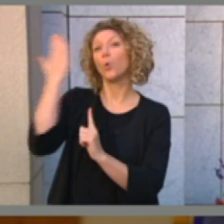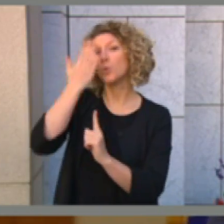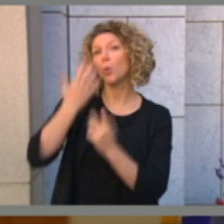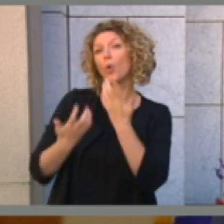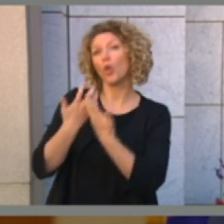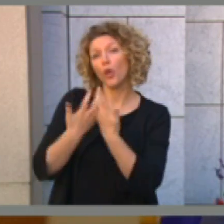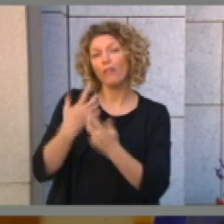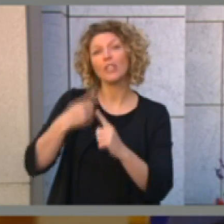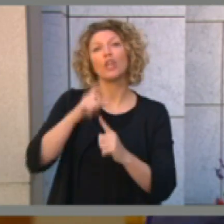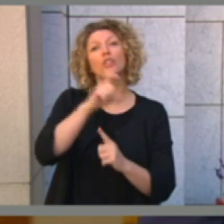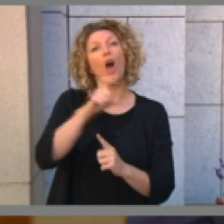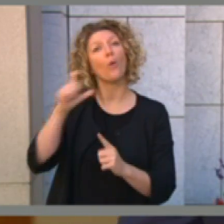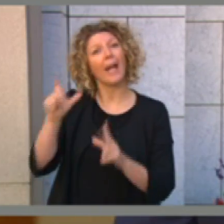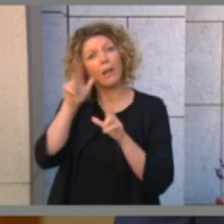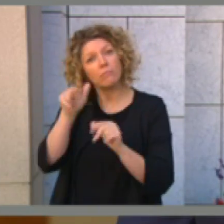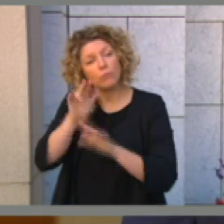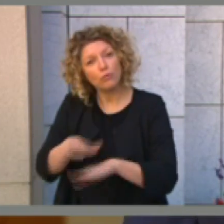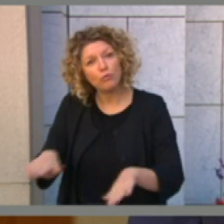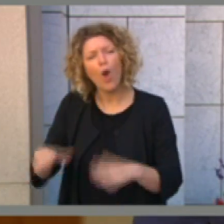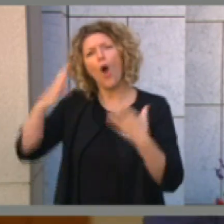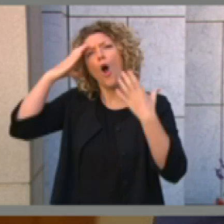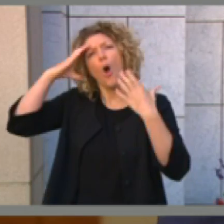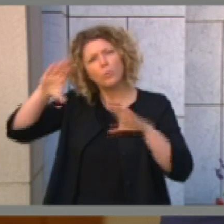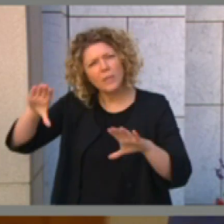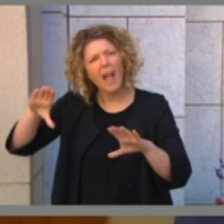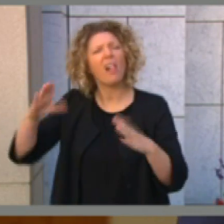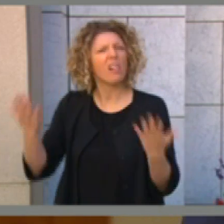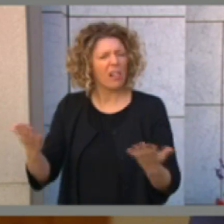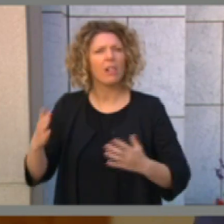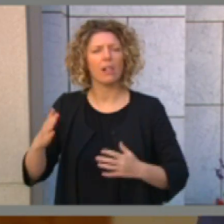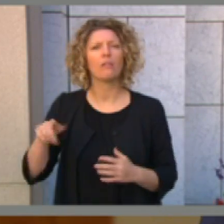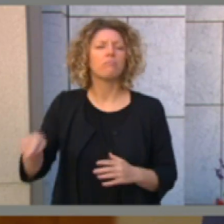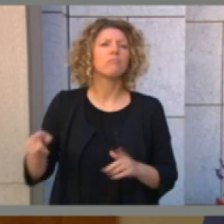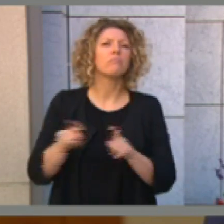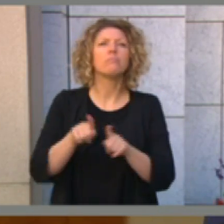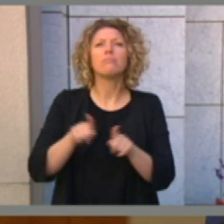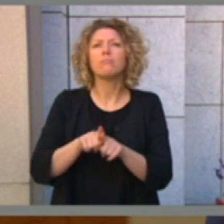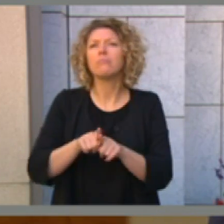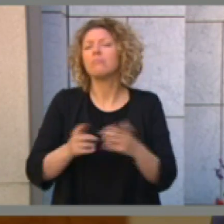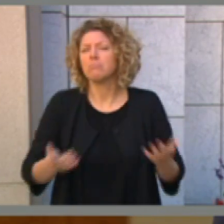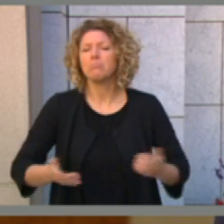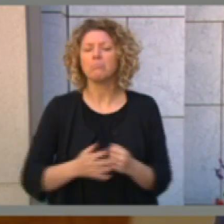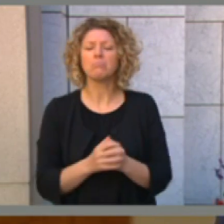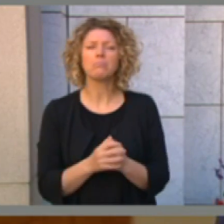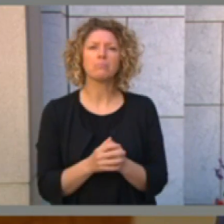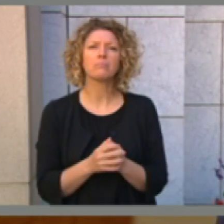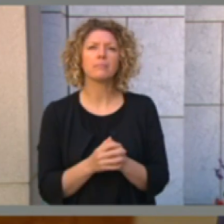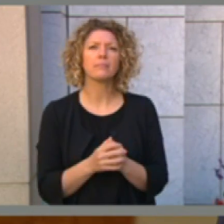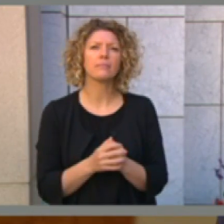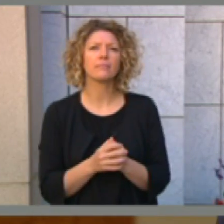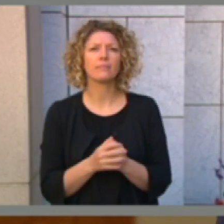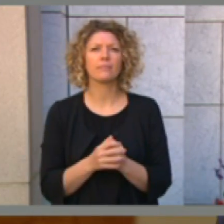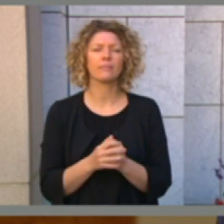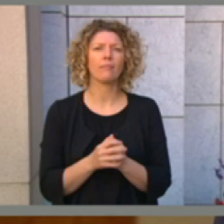childcare facilities, hotels and motels and other accommodation facilities, which would include things like mining camps and